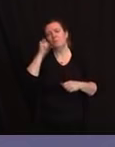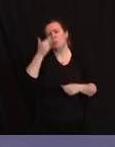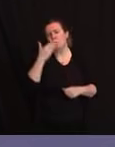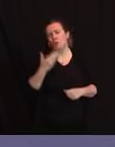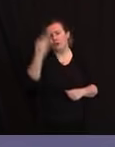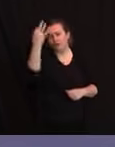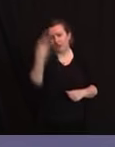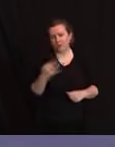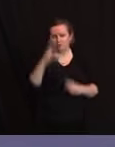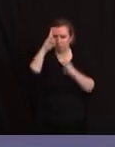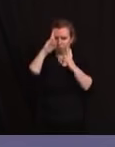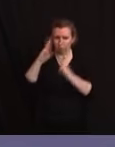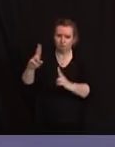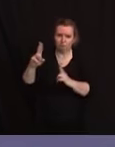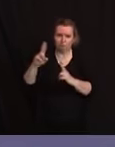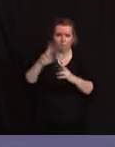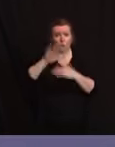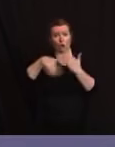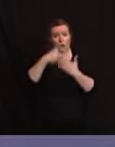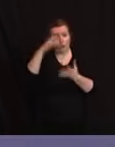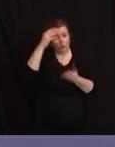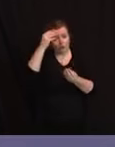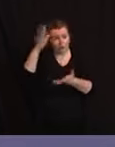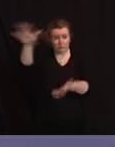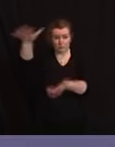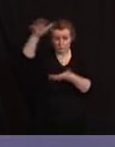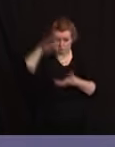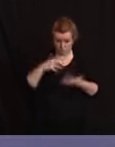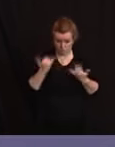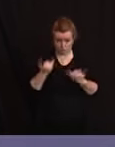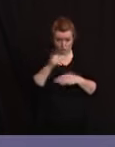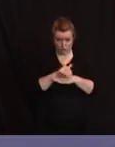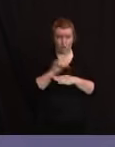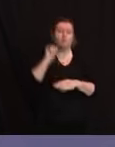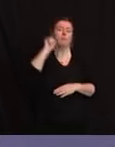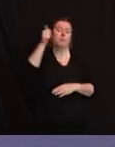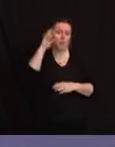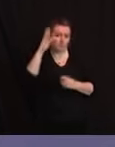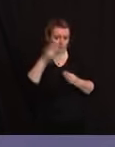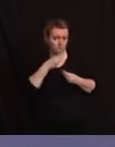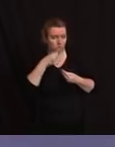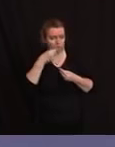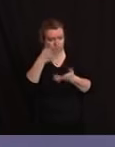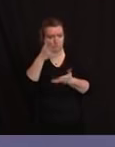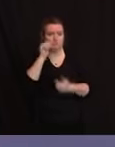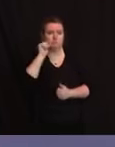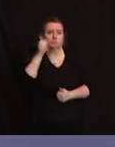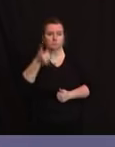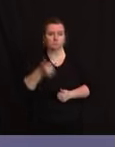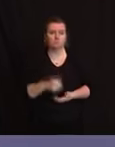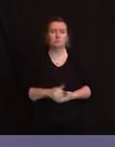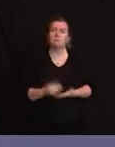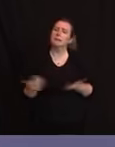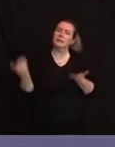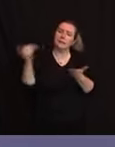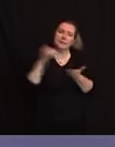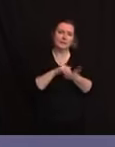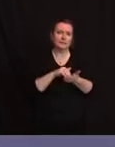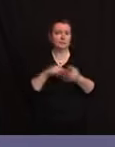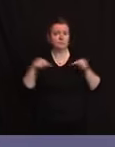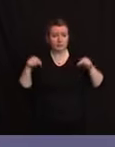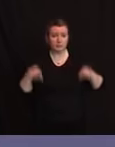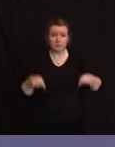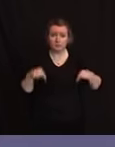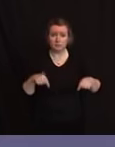the numbers that we normally have for you. We'll do our best. And I would just say this again, this is the fight of our